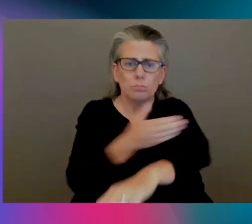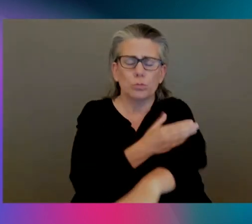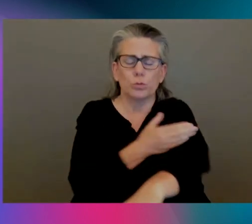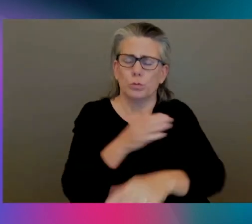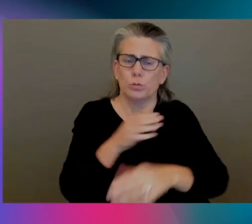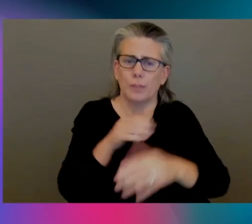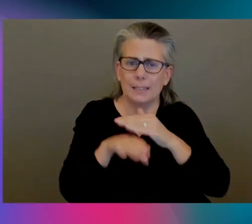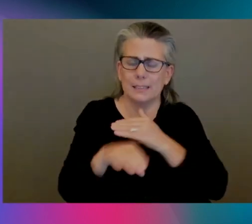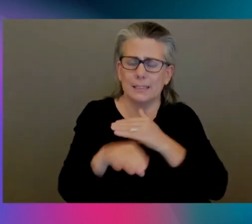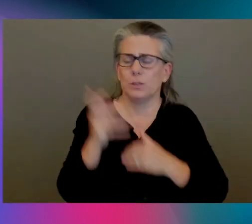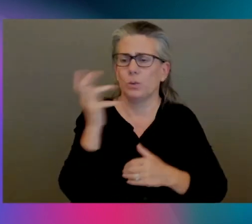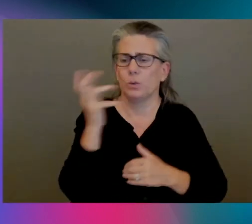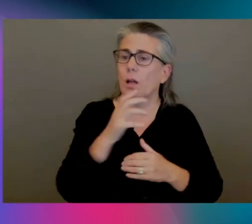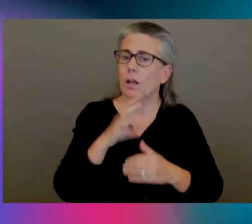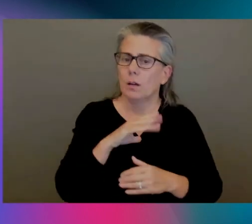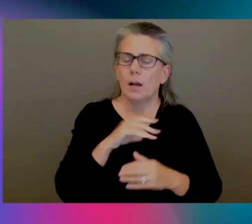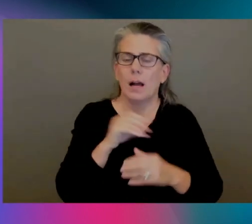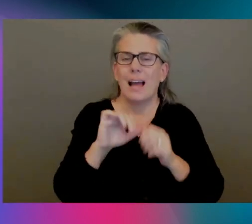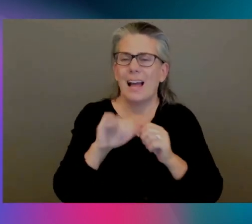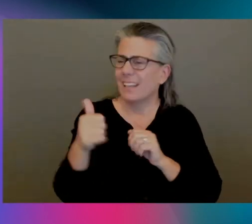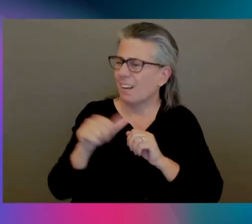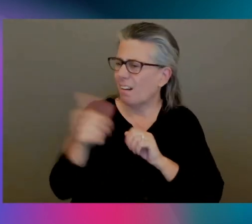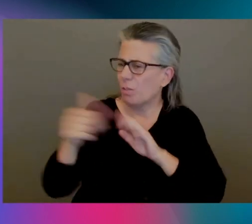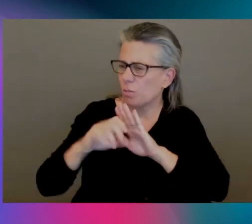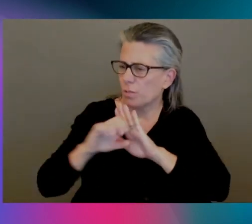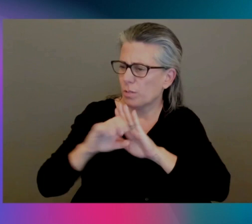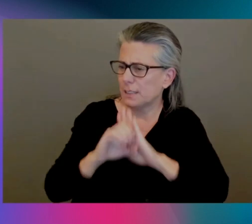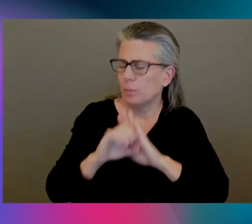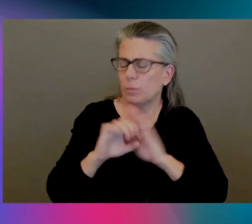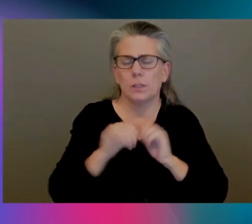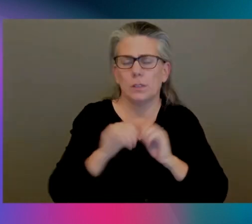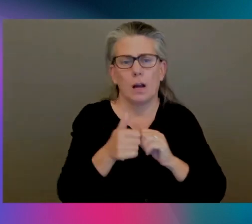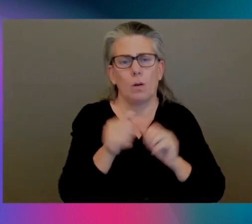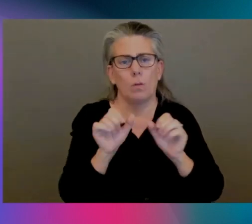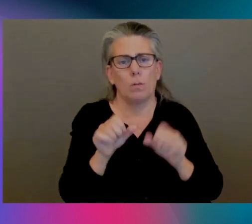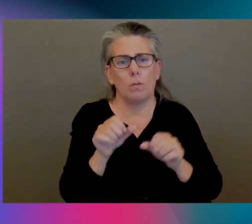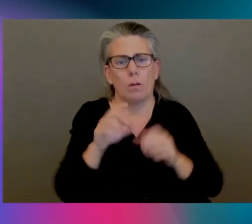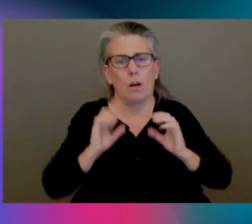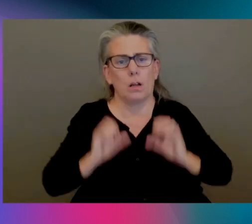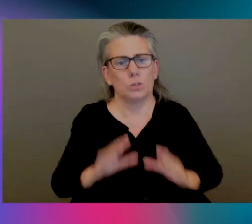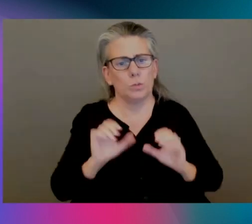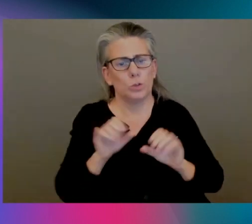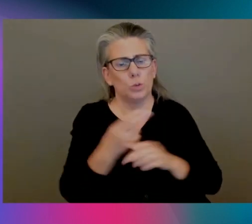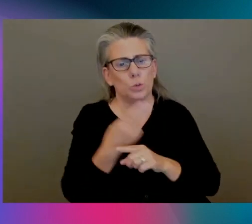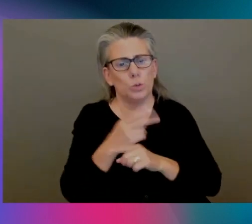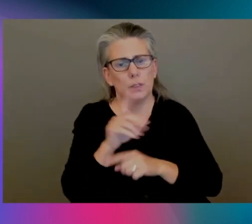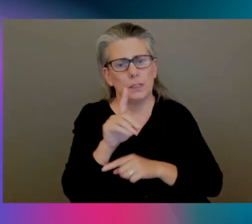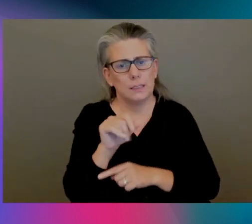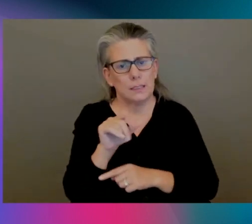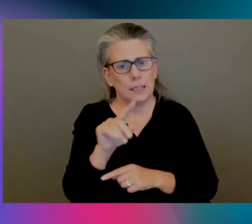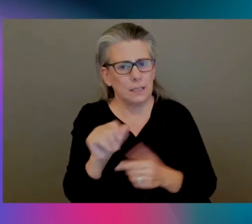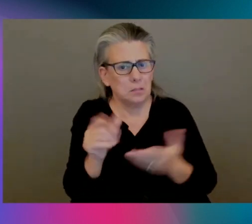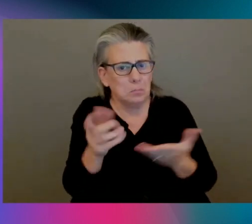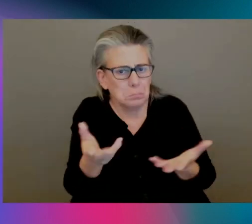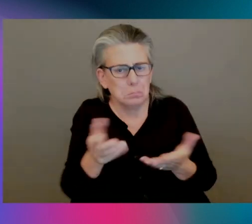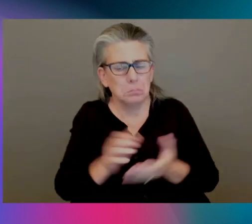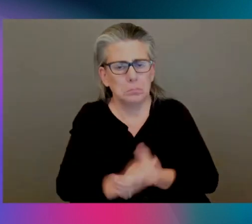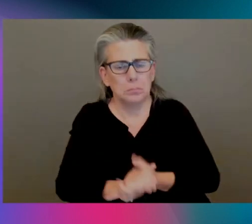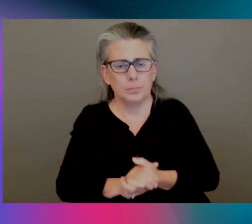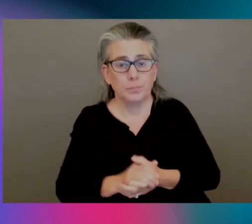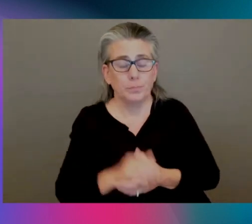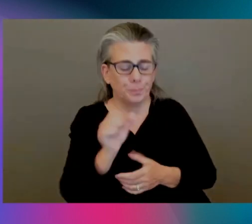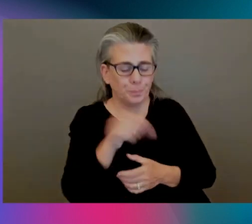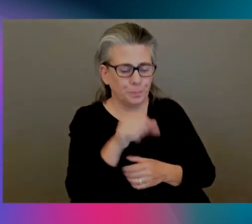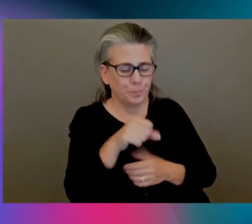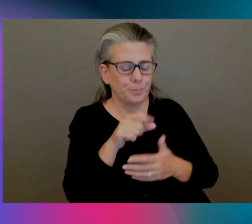some examples of how customers are using the data found on the data exchange? Yeah, well, I wanted to address a couple of things there that I think it's important